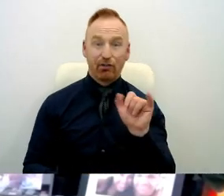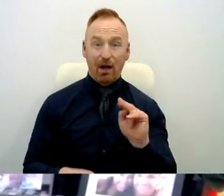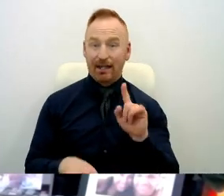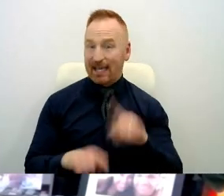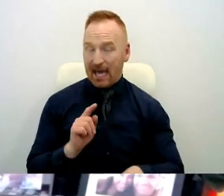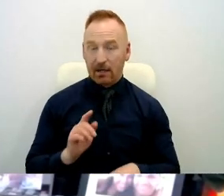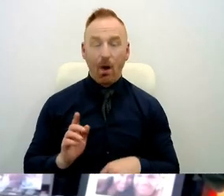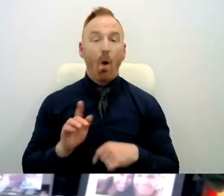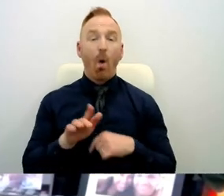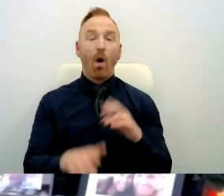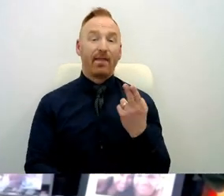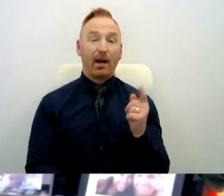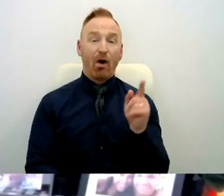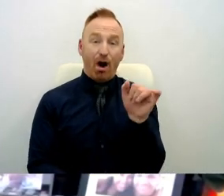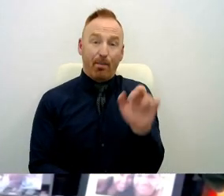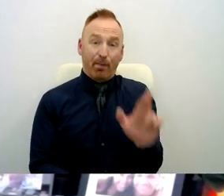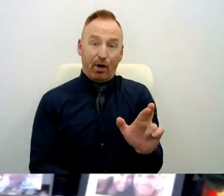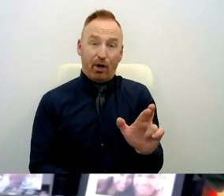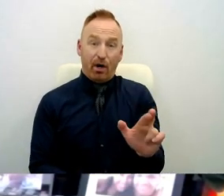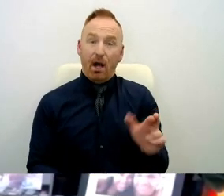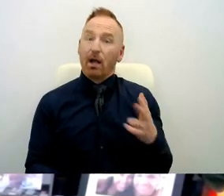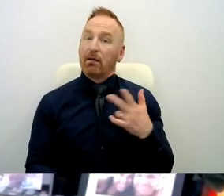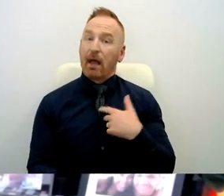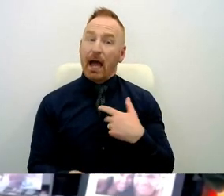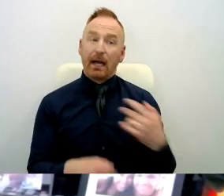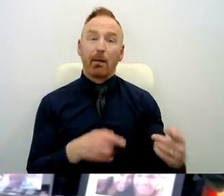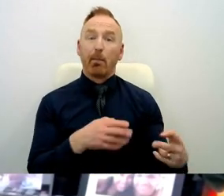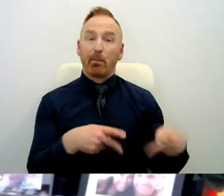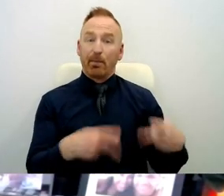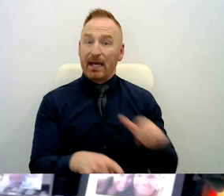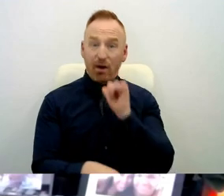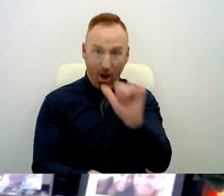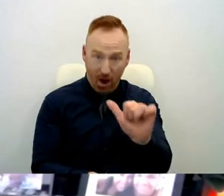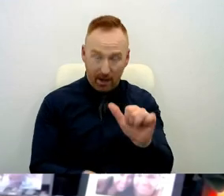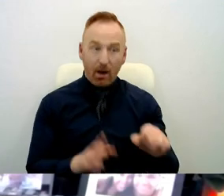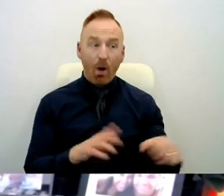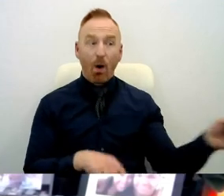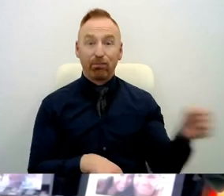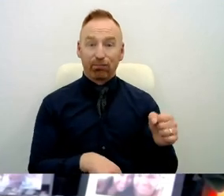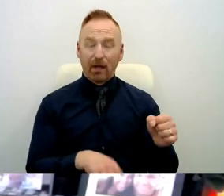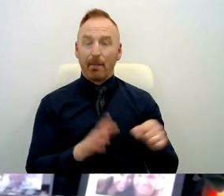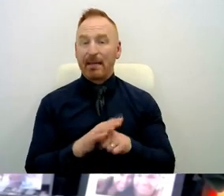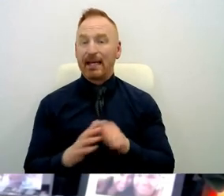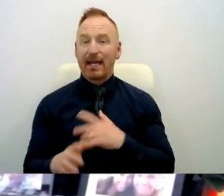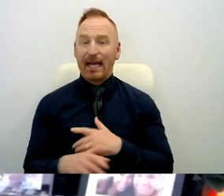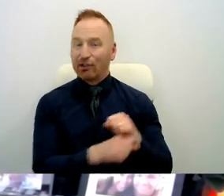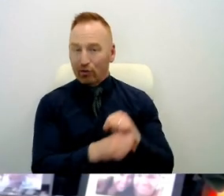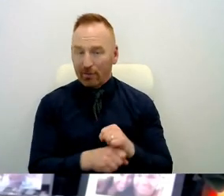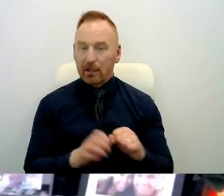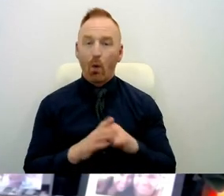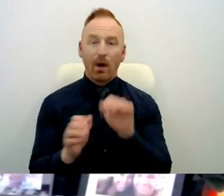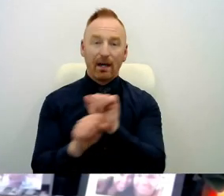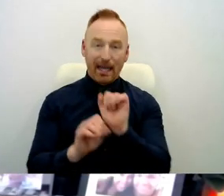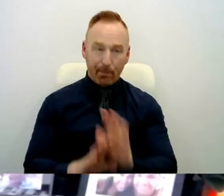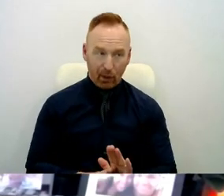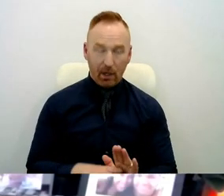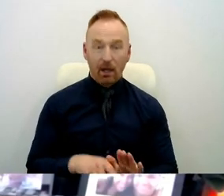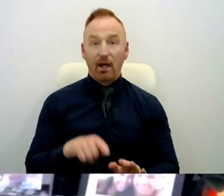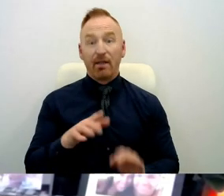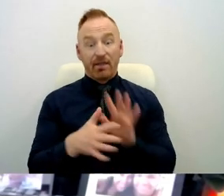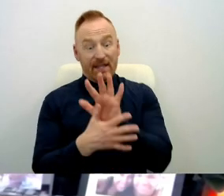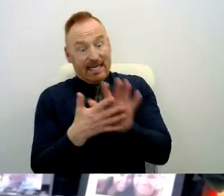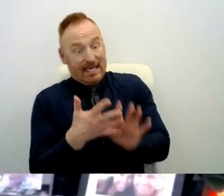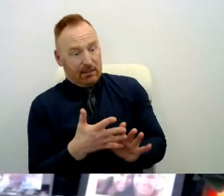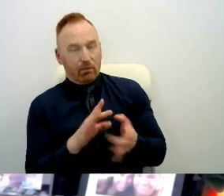fishing at St. John Harbor, and they couldn't live within city limits unless they were employed as a servant or laborer. So when I say these were the result of